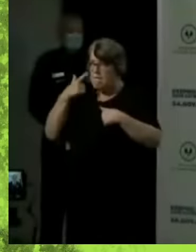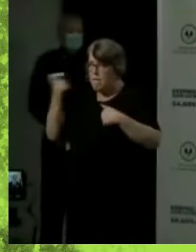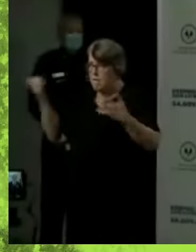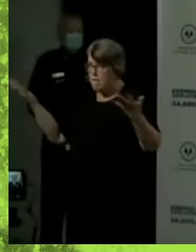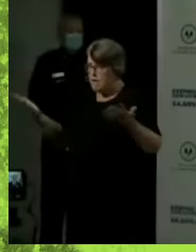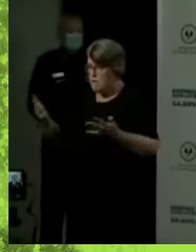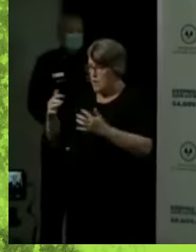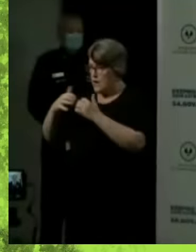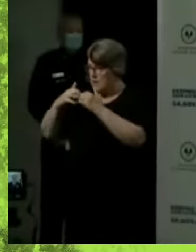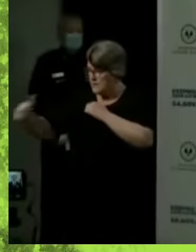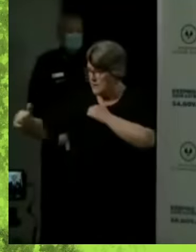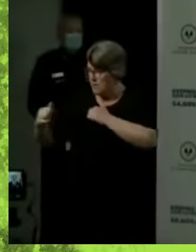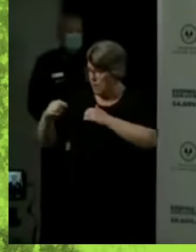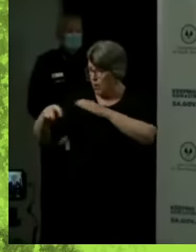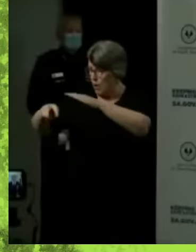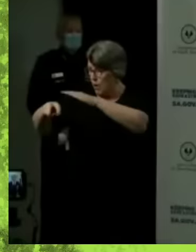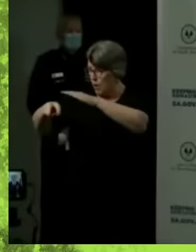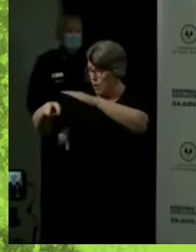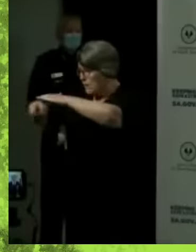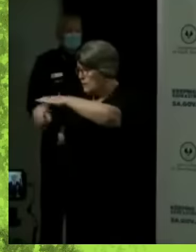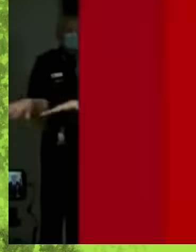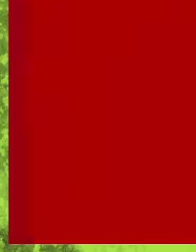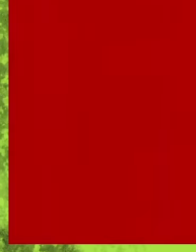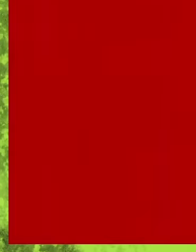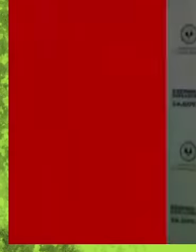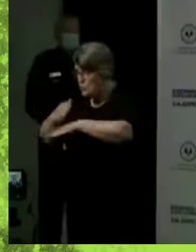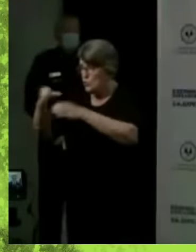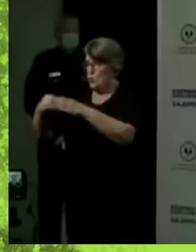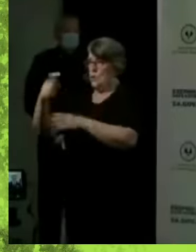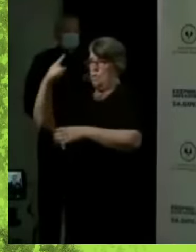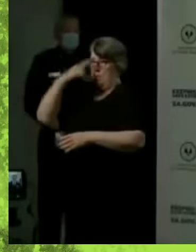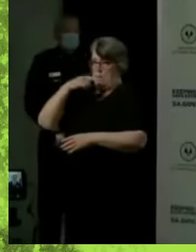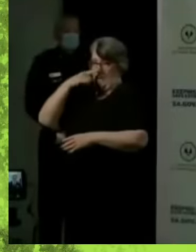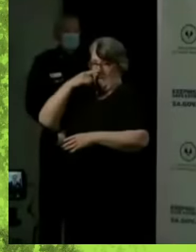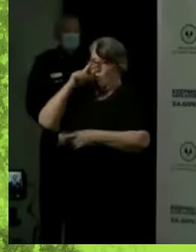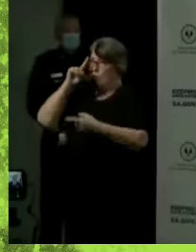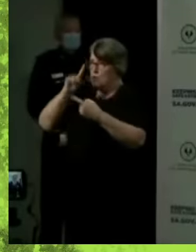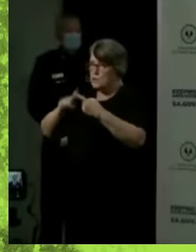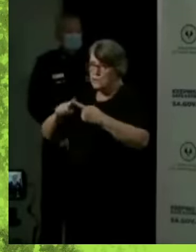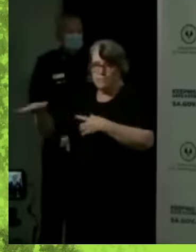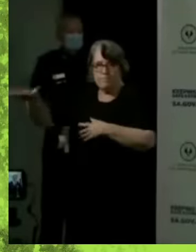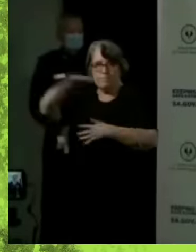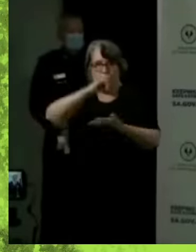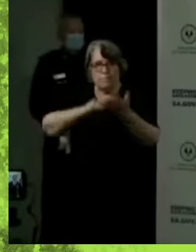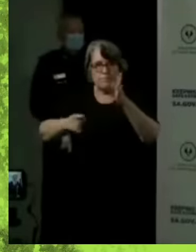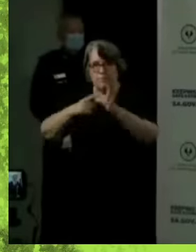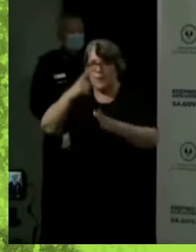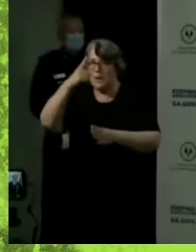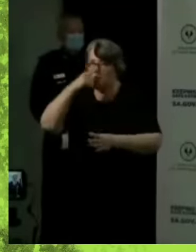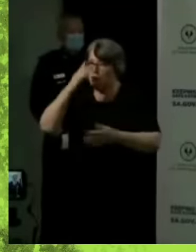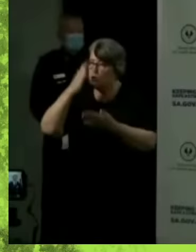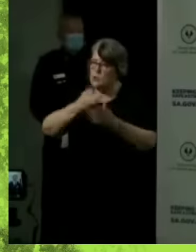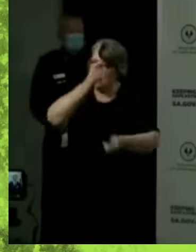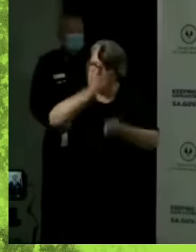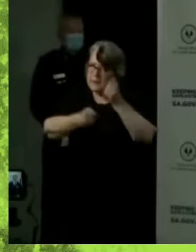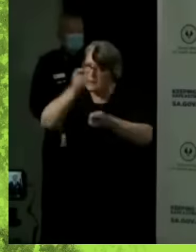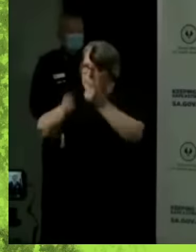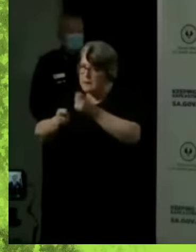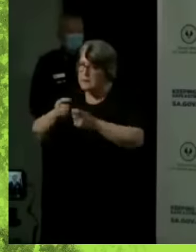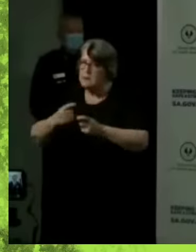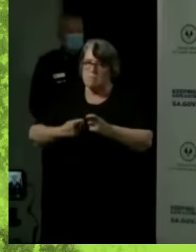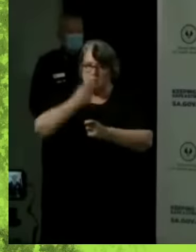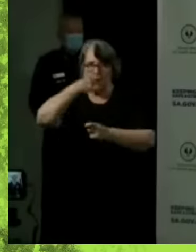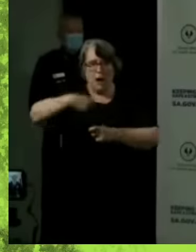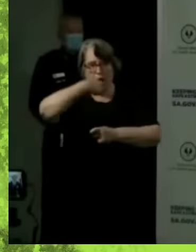and isolate a whole new group of associates. We are still urging South Australians to get tested. But